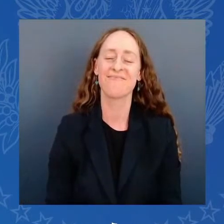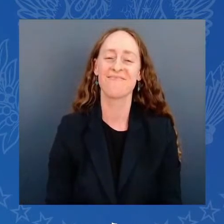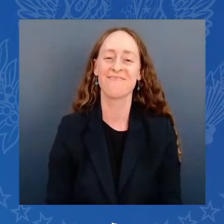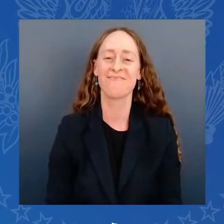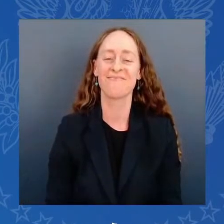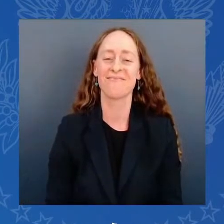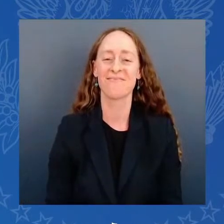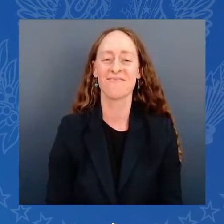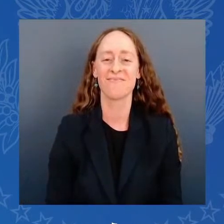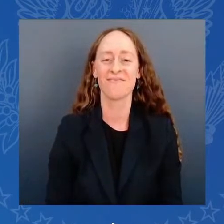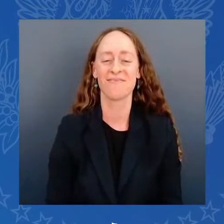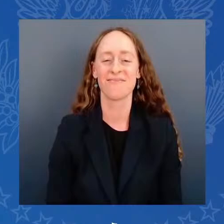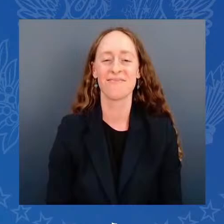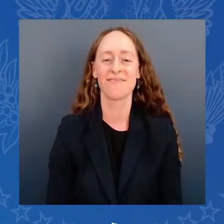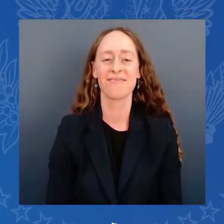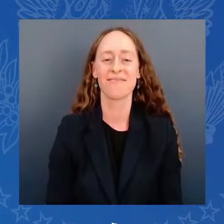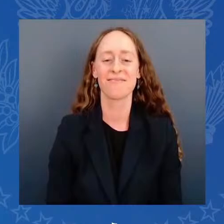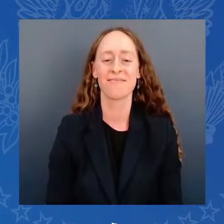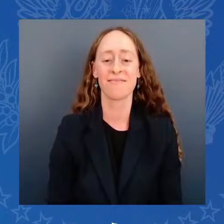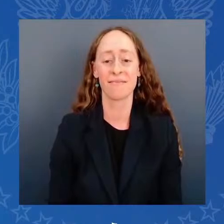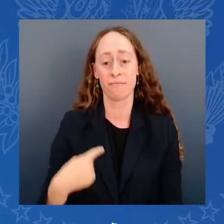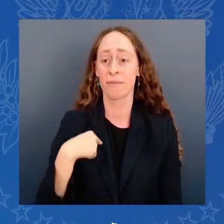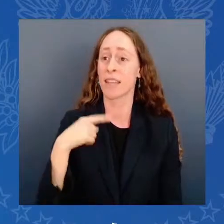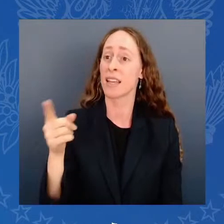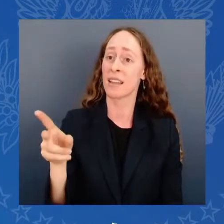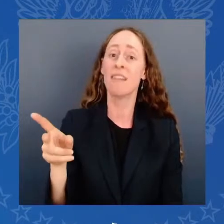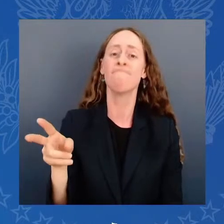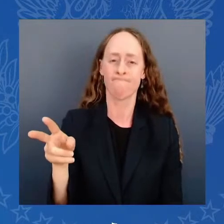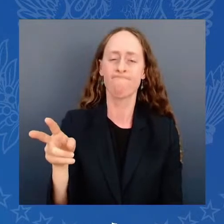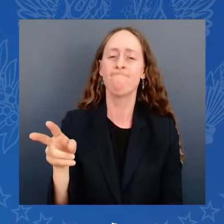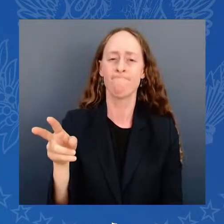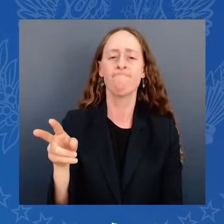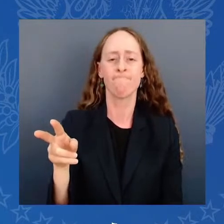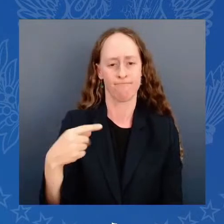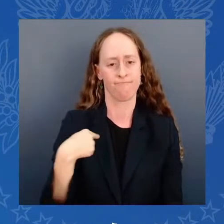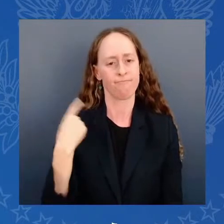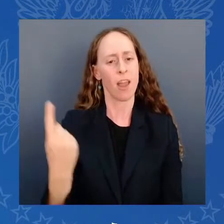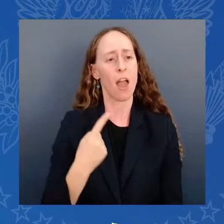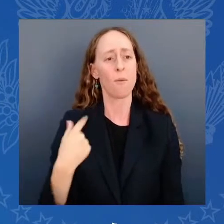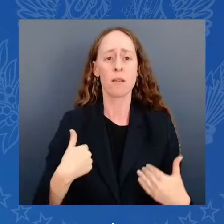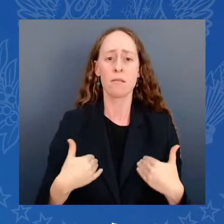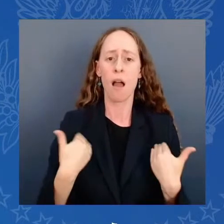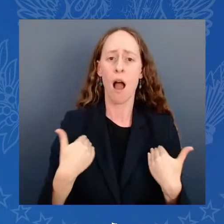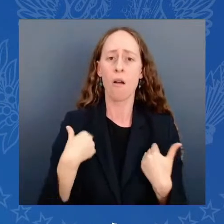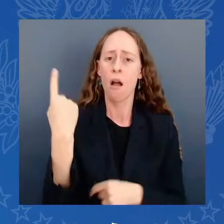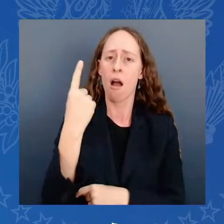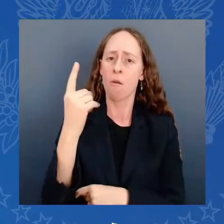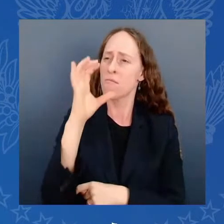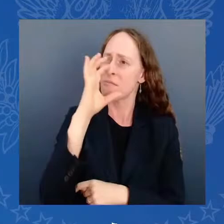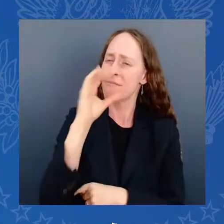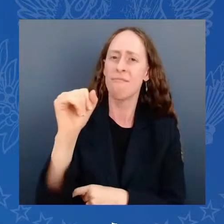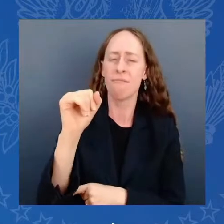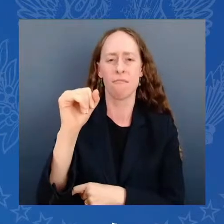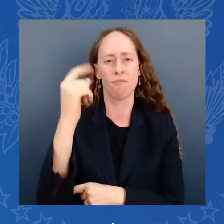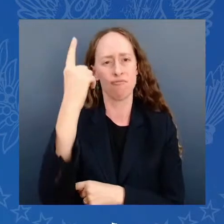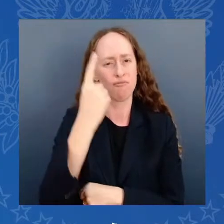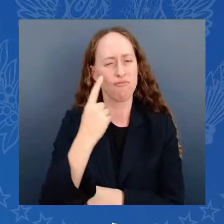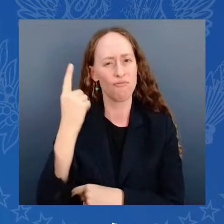As a kid coming up, I always admired President Johnson for his public service,